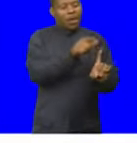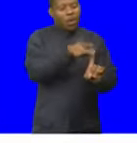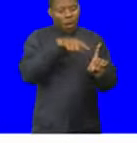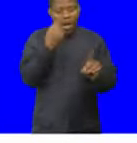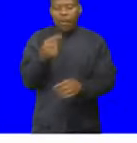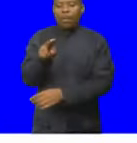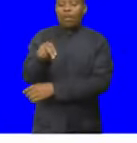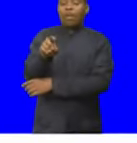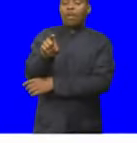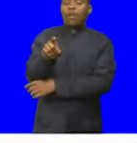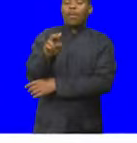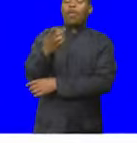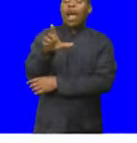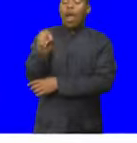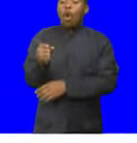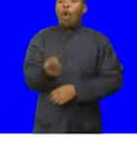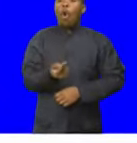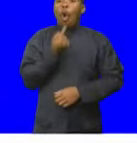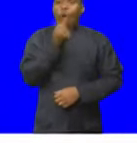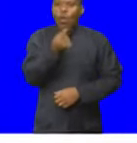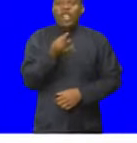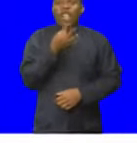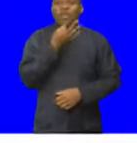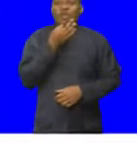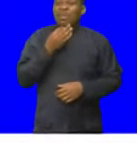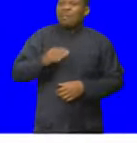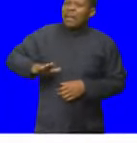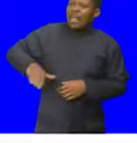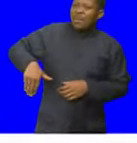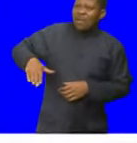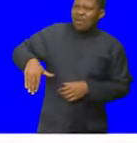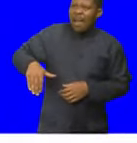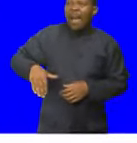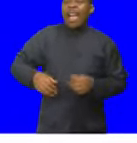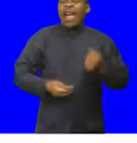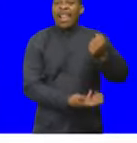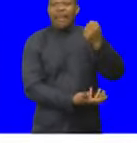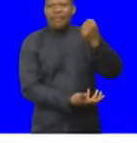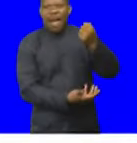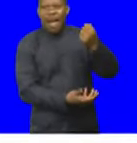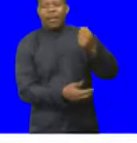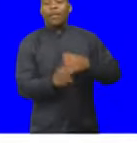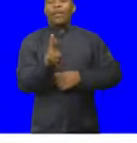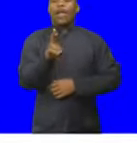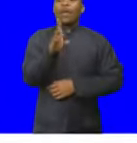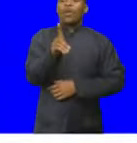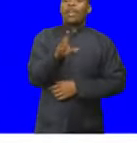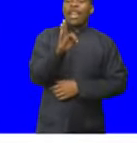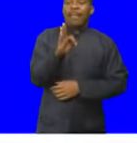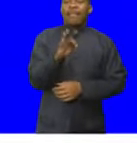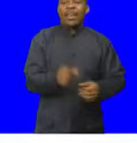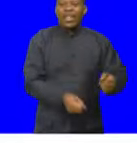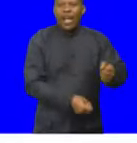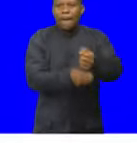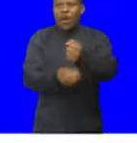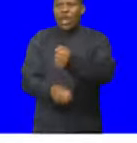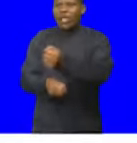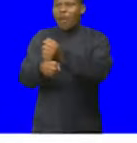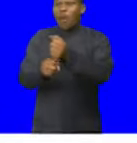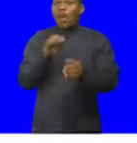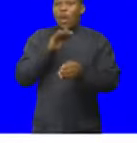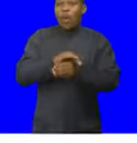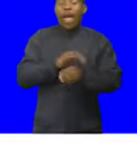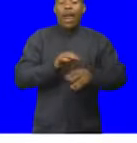kule nkundla bese basalele emuva kakhulu ekwesekelweni esikhwameni se-Regional Development Fund. Sibambisene